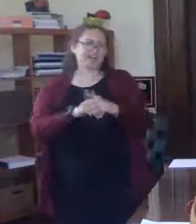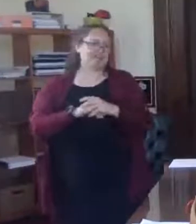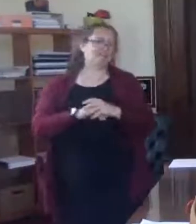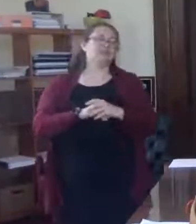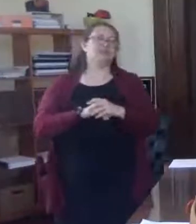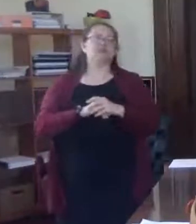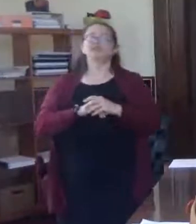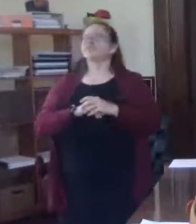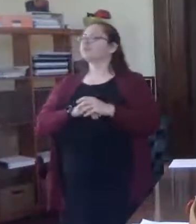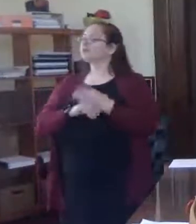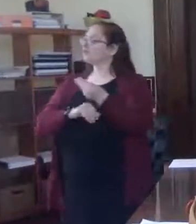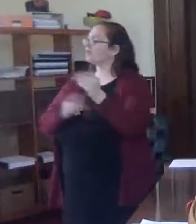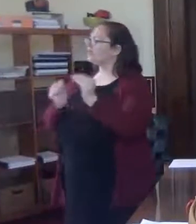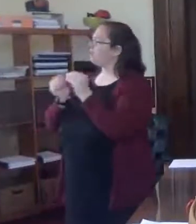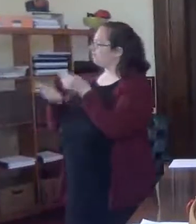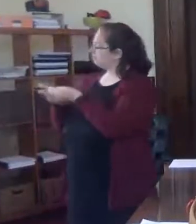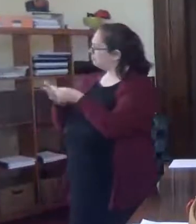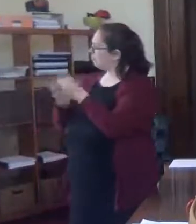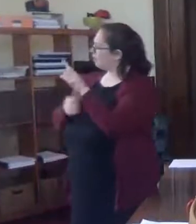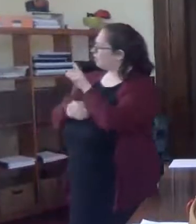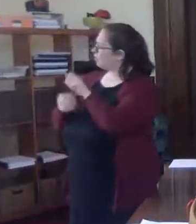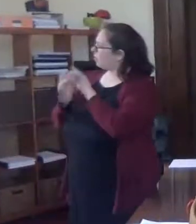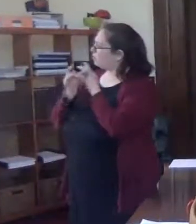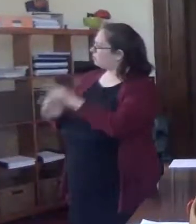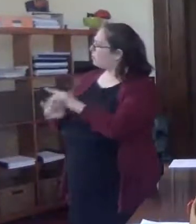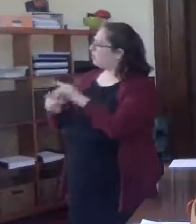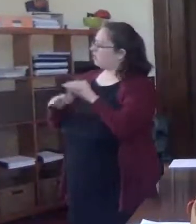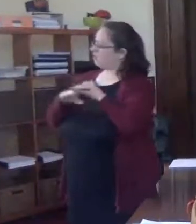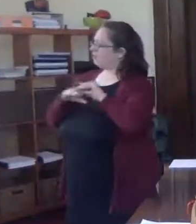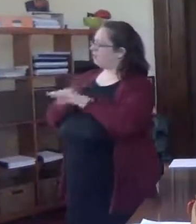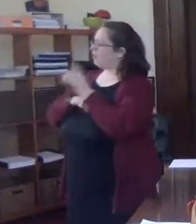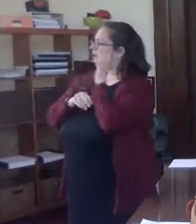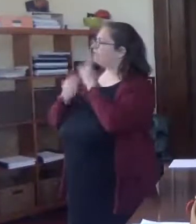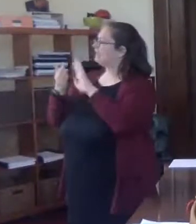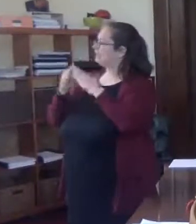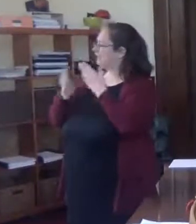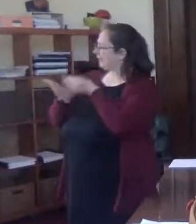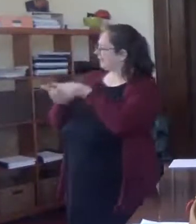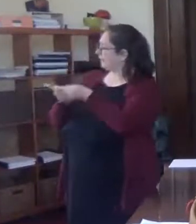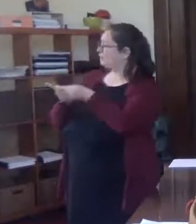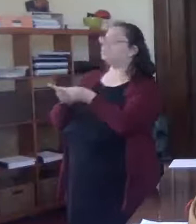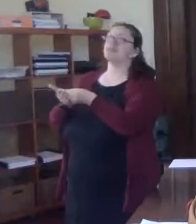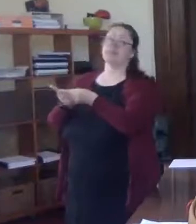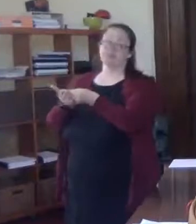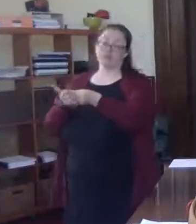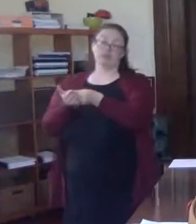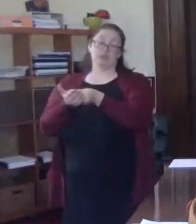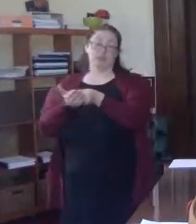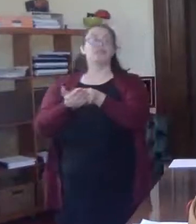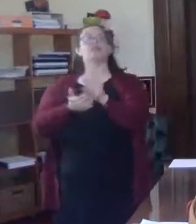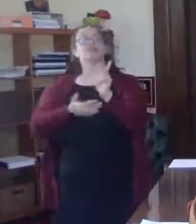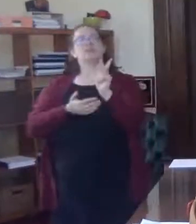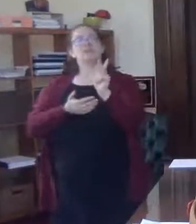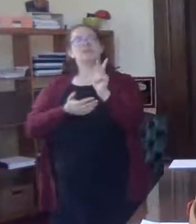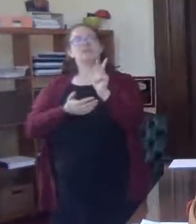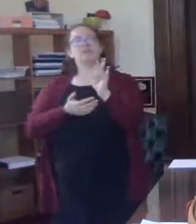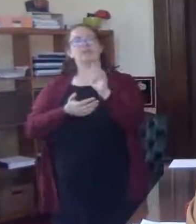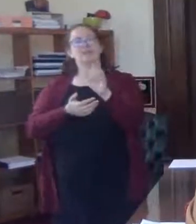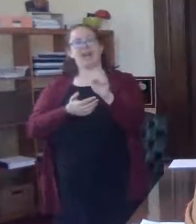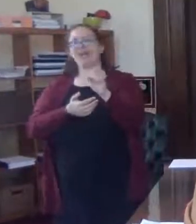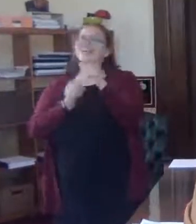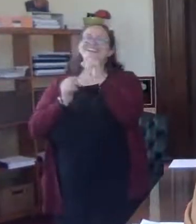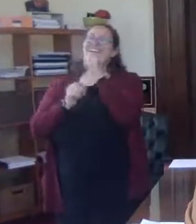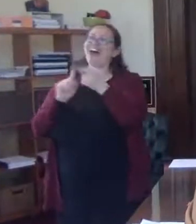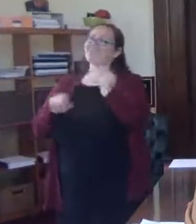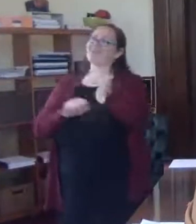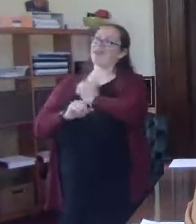of financial questions related to the impact on the city's finances. Kyle is watching, not the Kyle from our